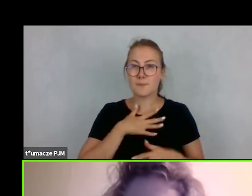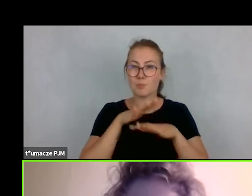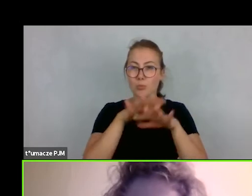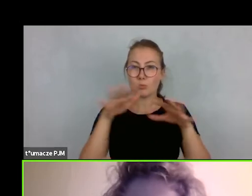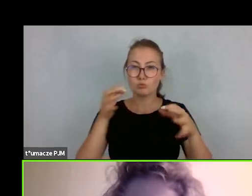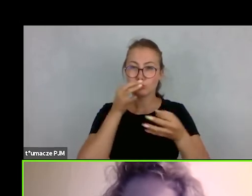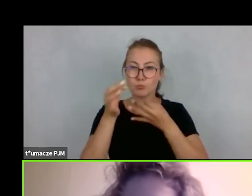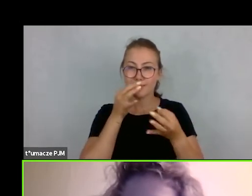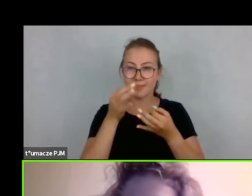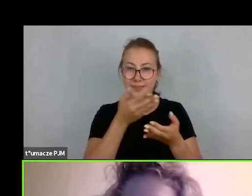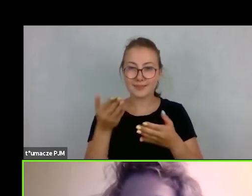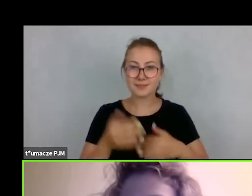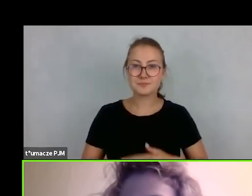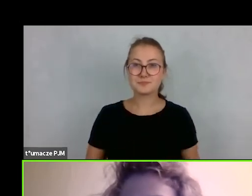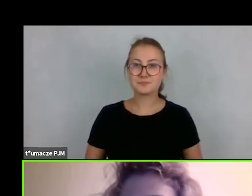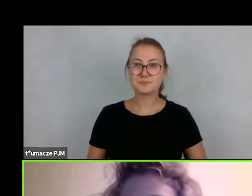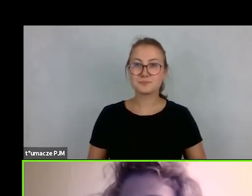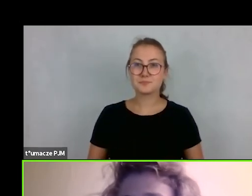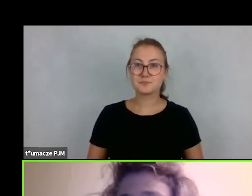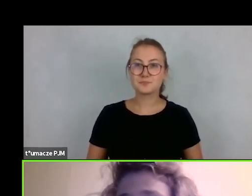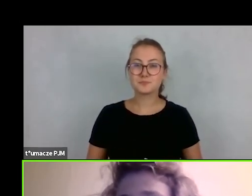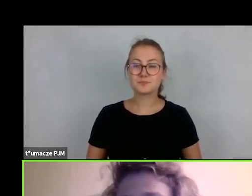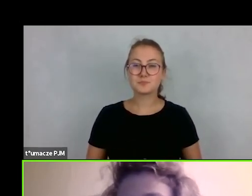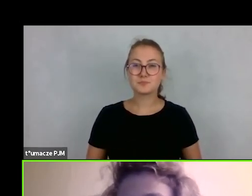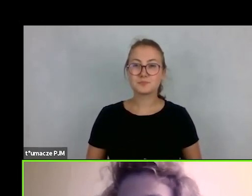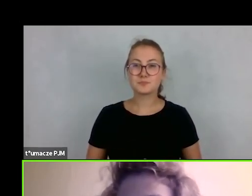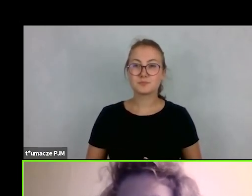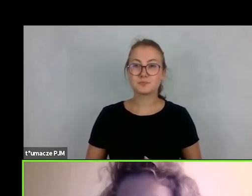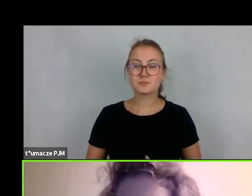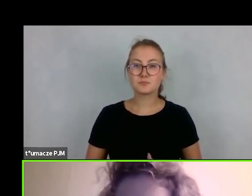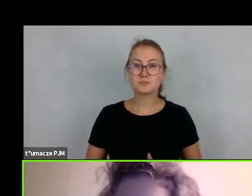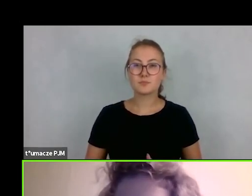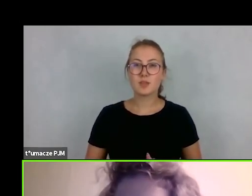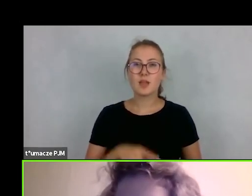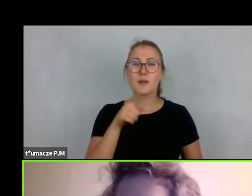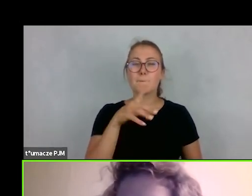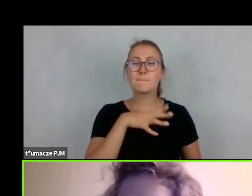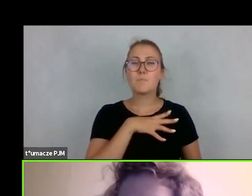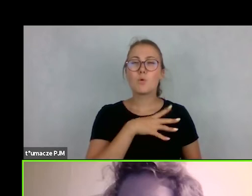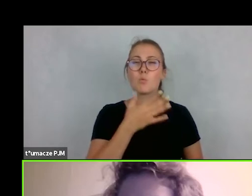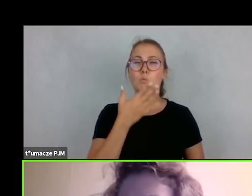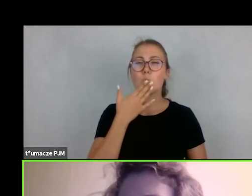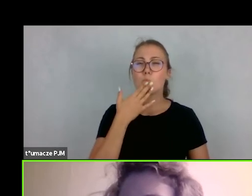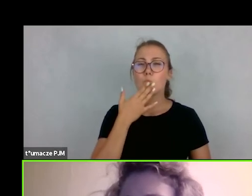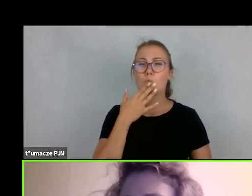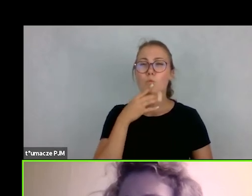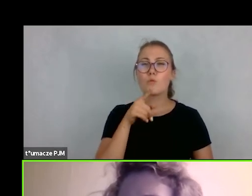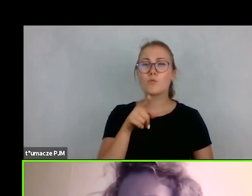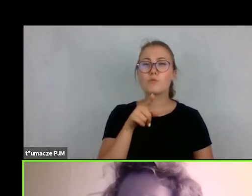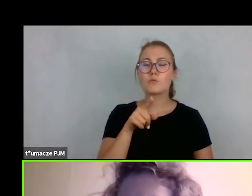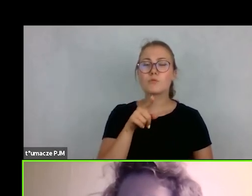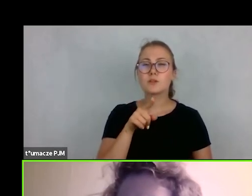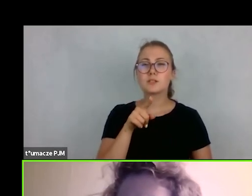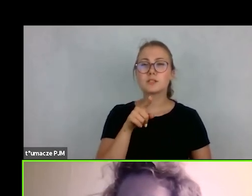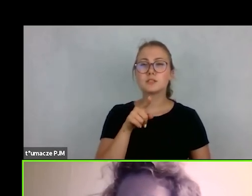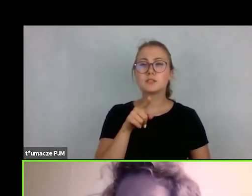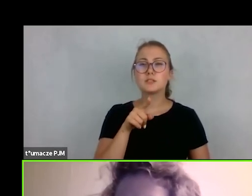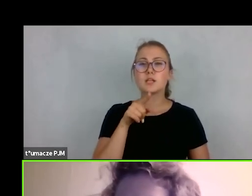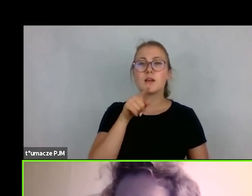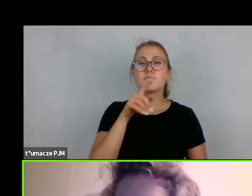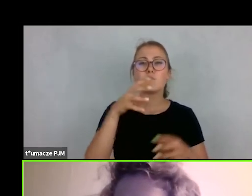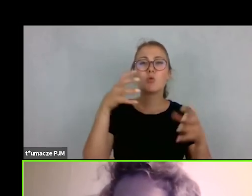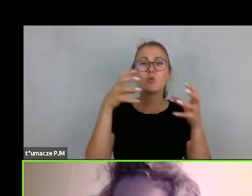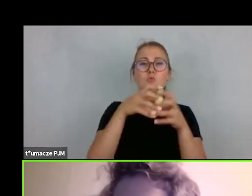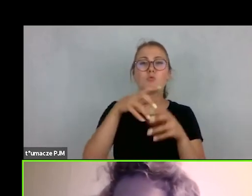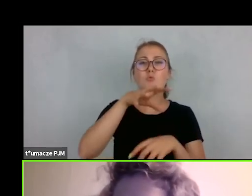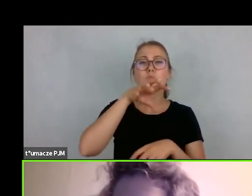stakeholder forums and the multi-stakeholder approach. And our educational system, are schools part of that? Do you work